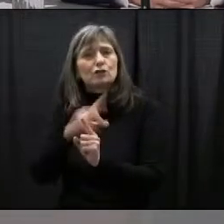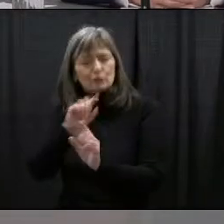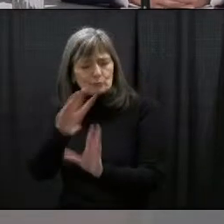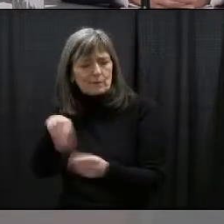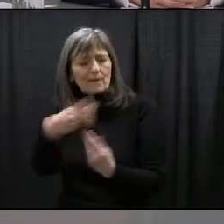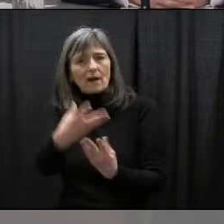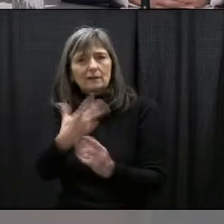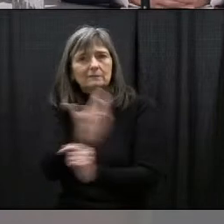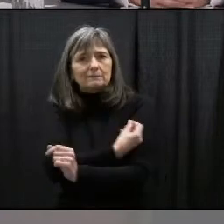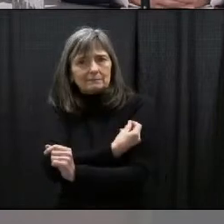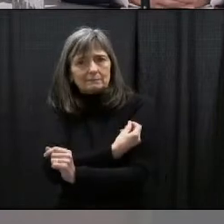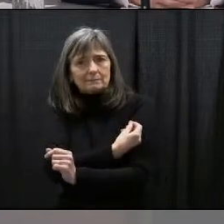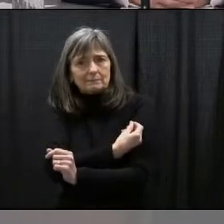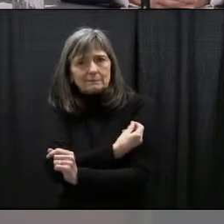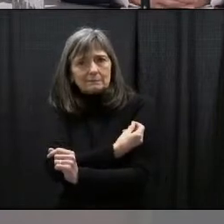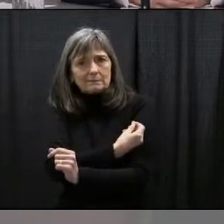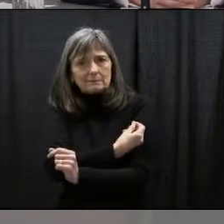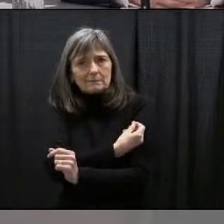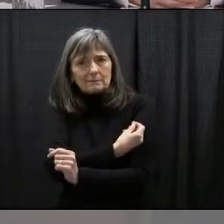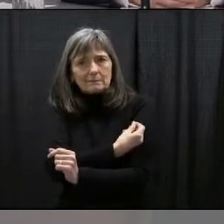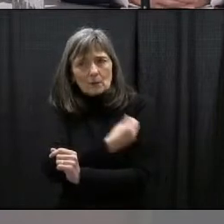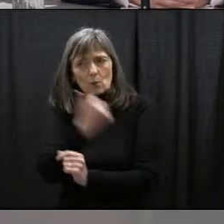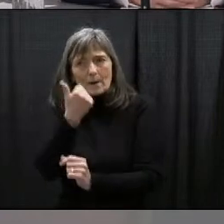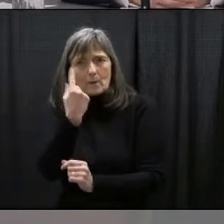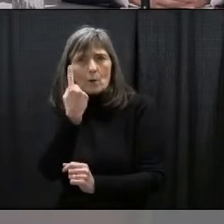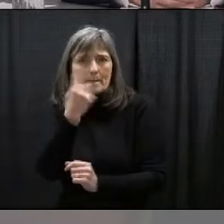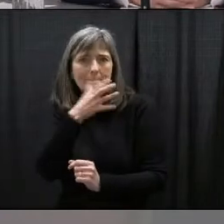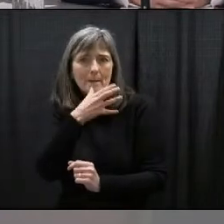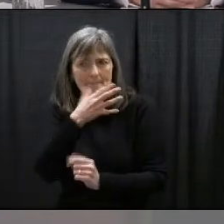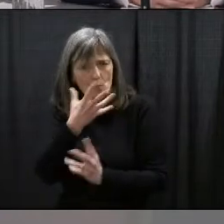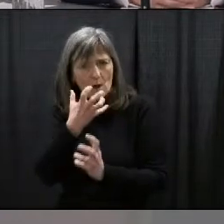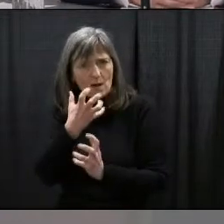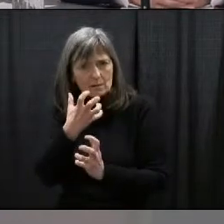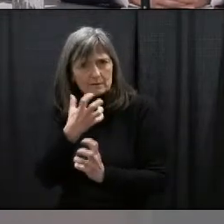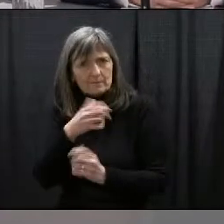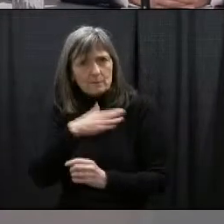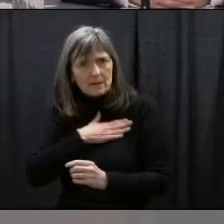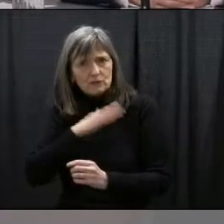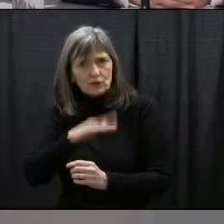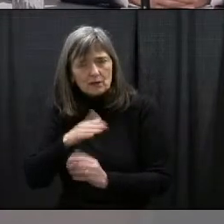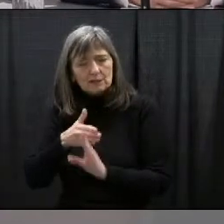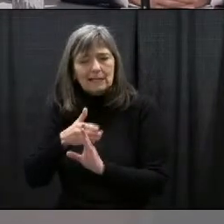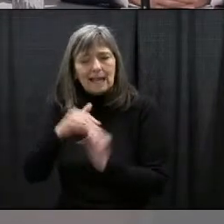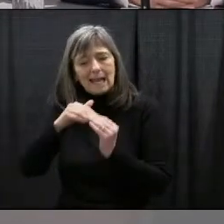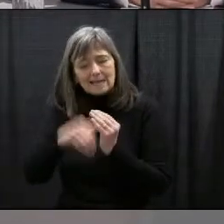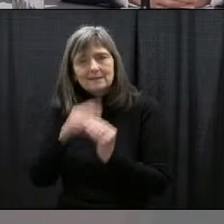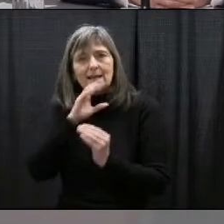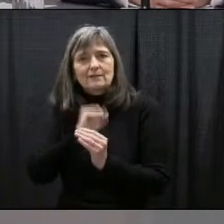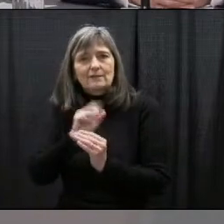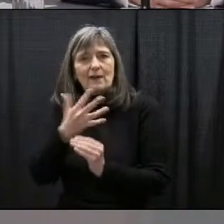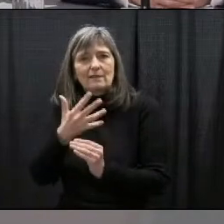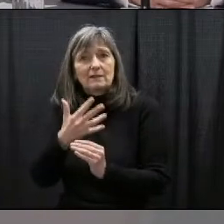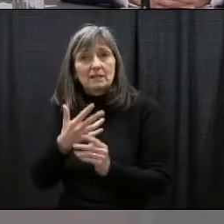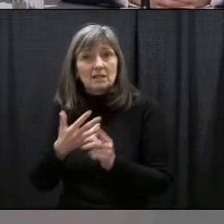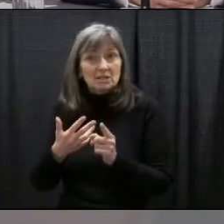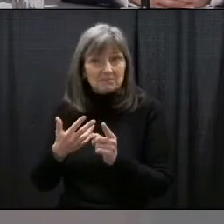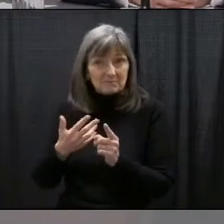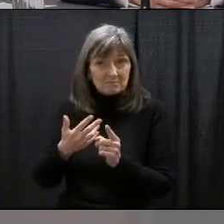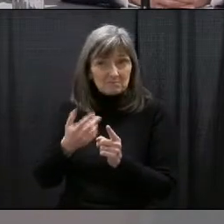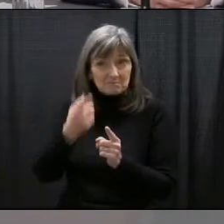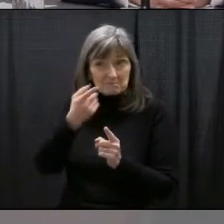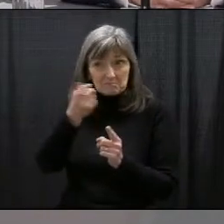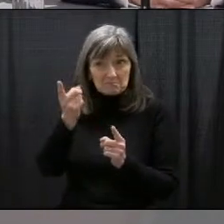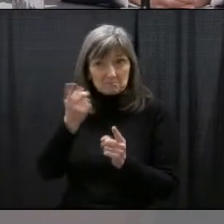months. Is that something that is being considered as right now, giving them the